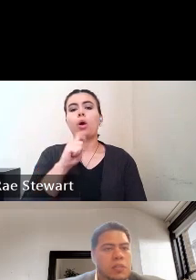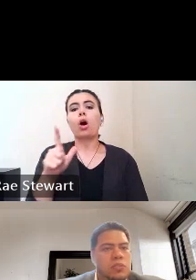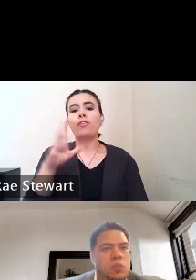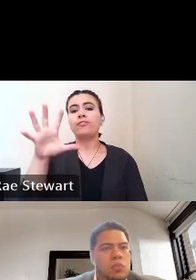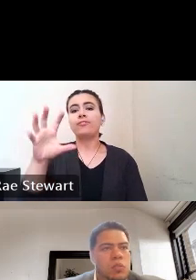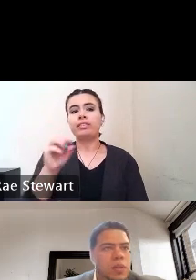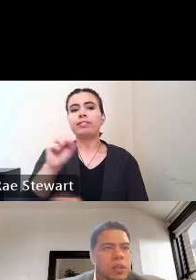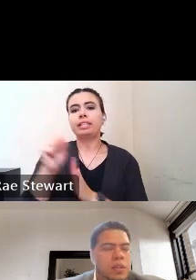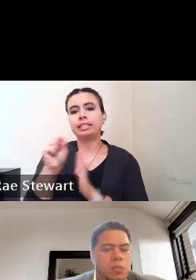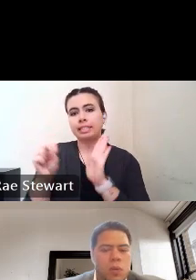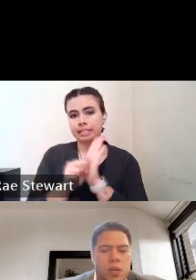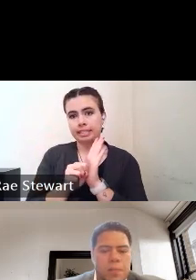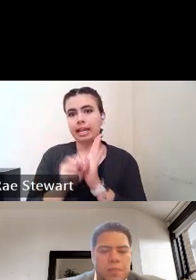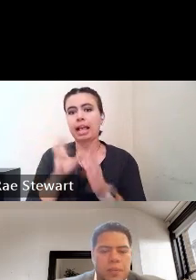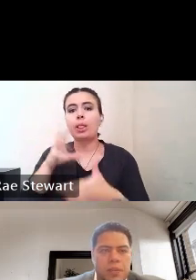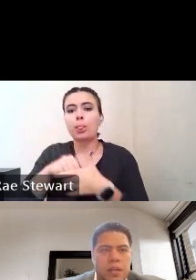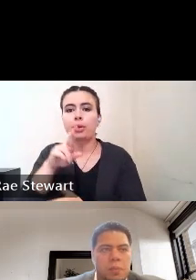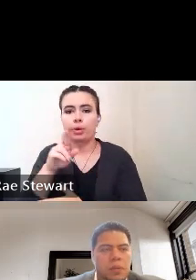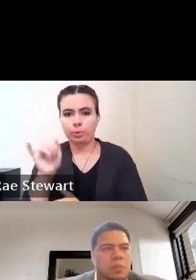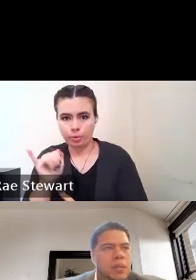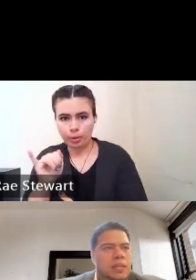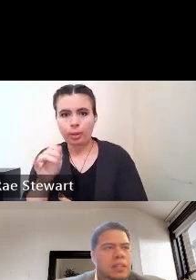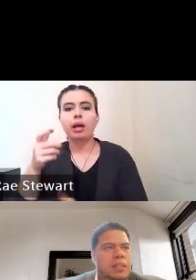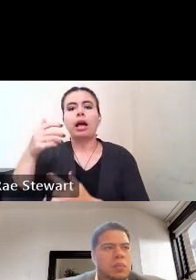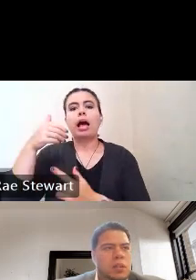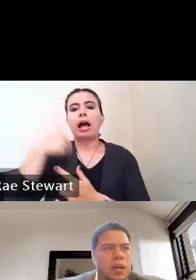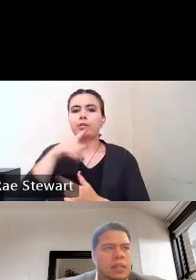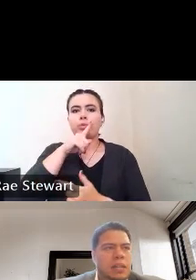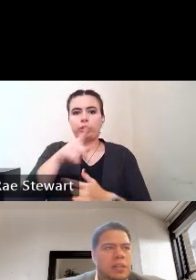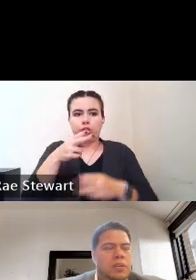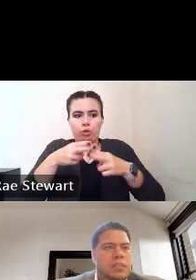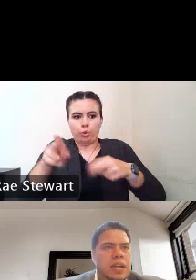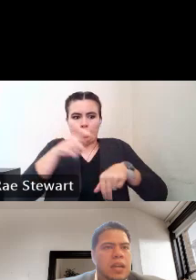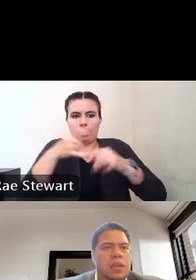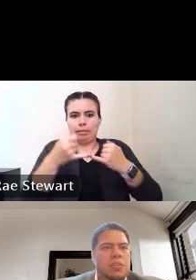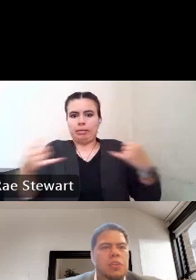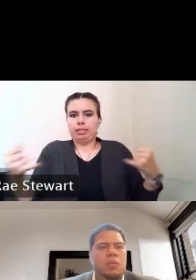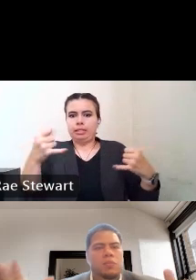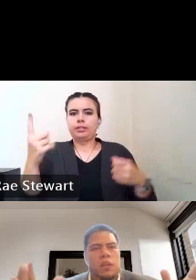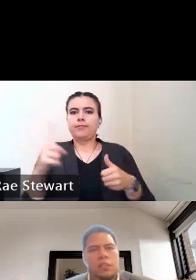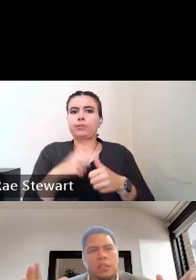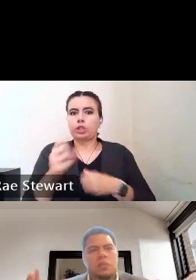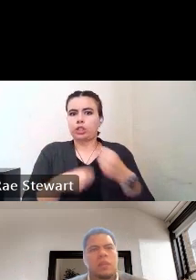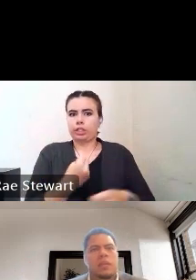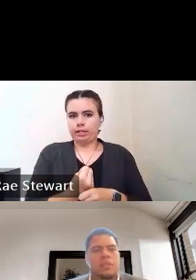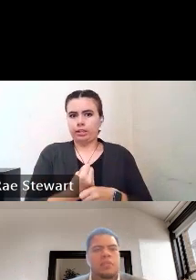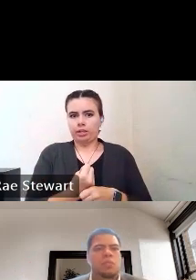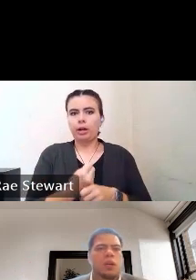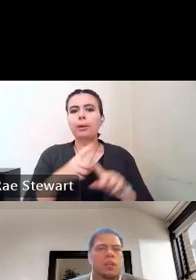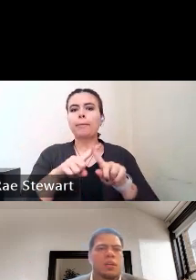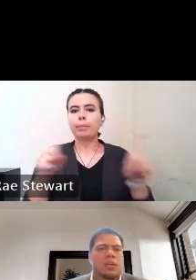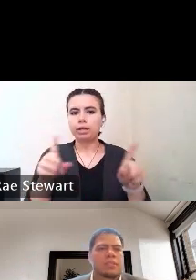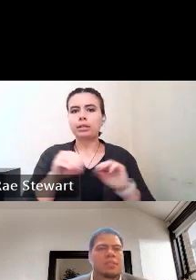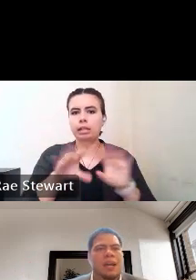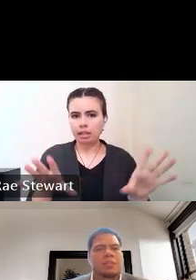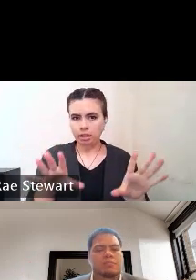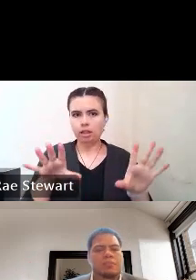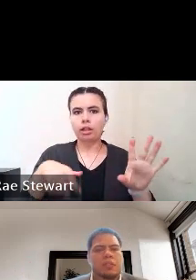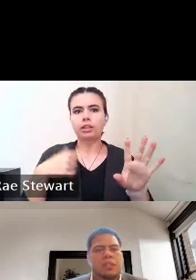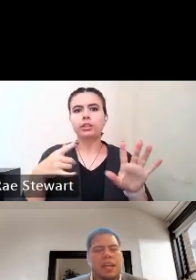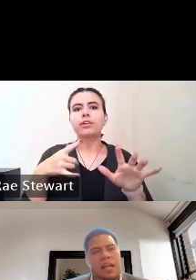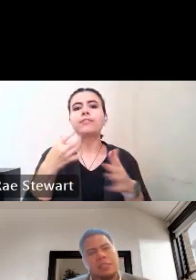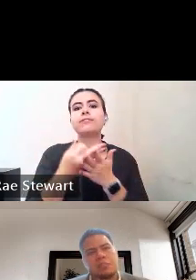this very short runway in year 1. But the big thing that I want to highlight here is that the funding that we get in year 1 is